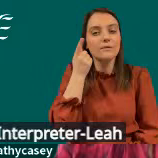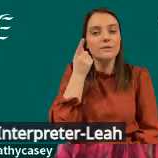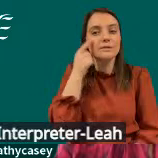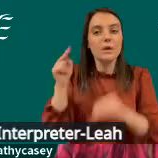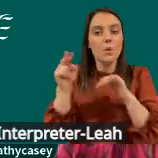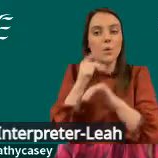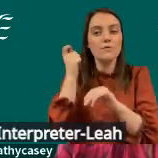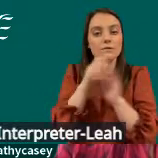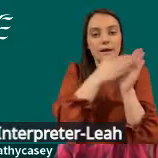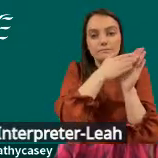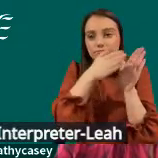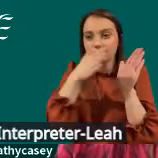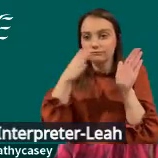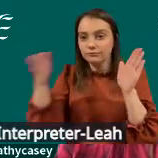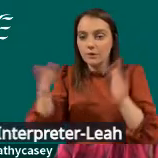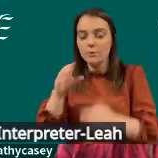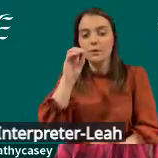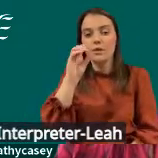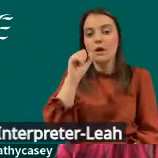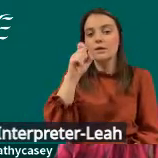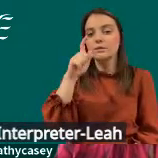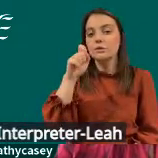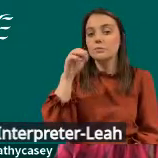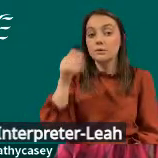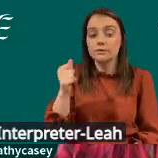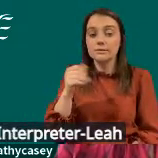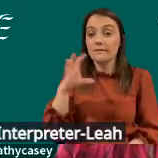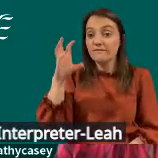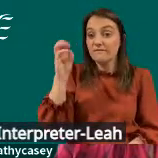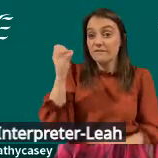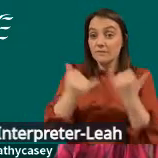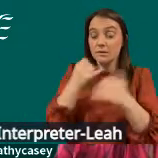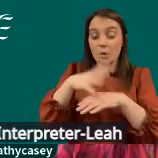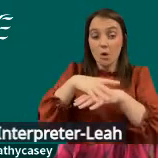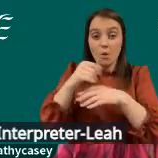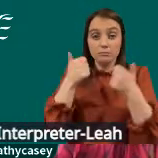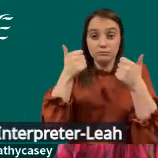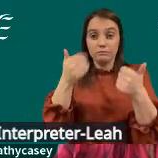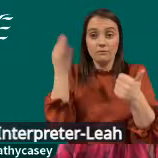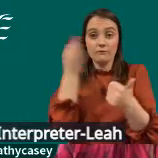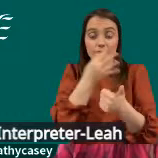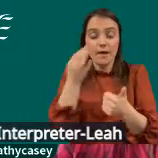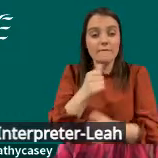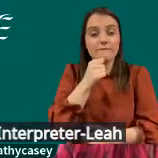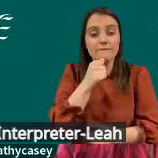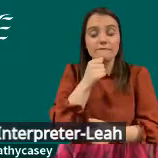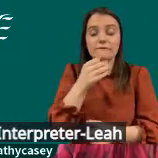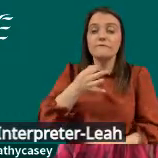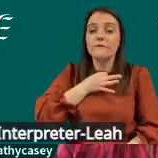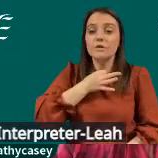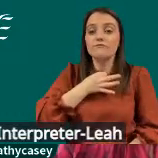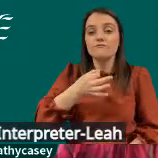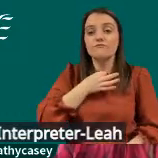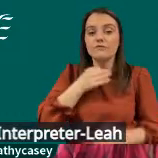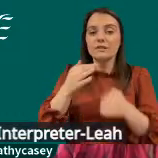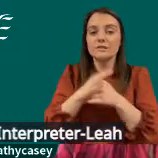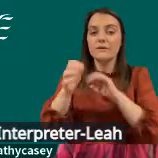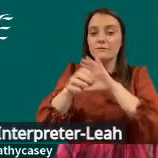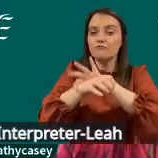with osteoporosis, in our 50s, all seems good, and the first risk is usually risk of fracture of the